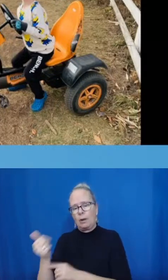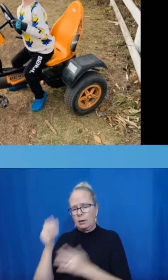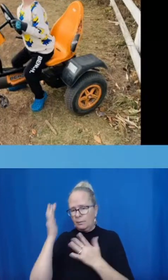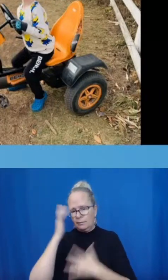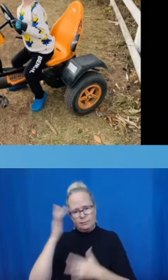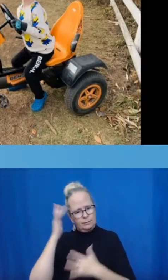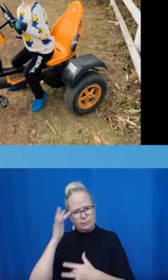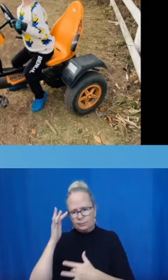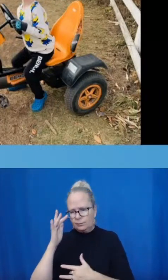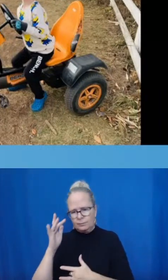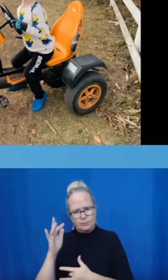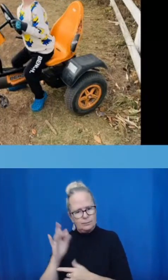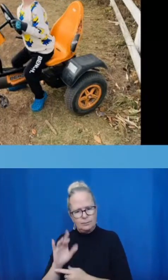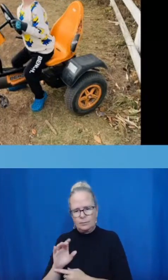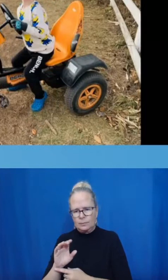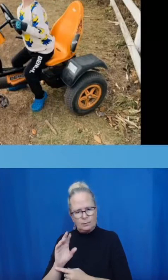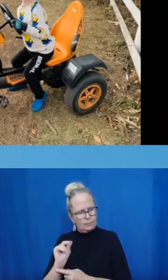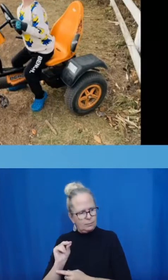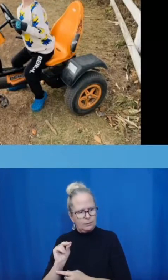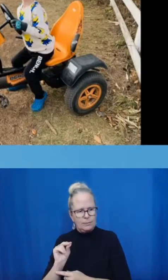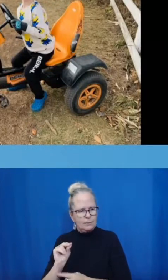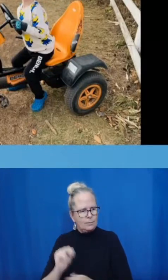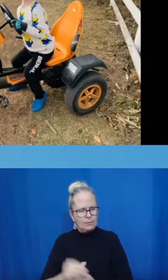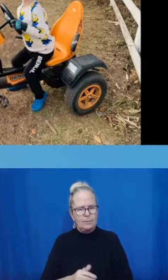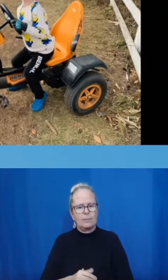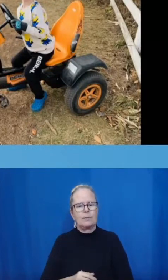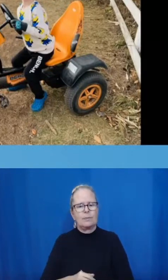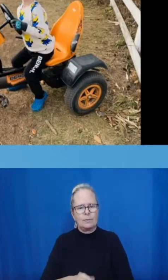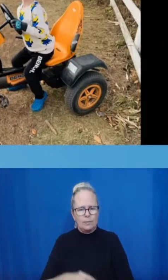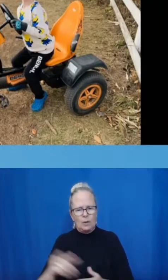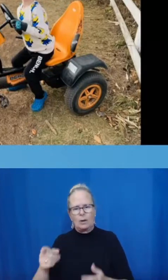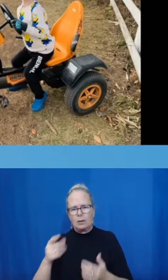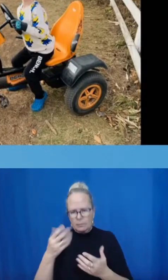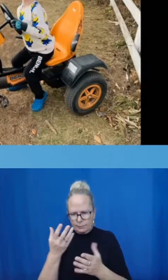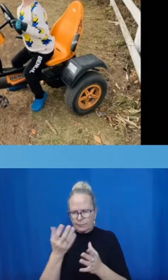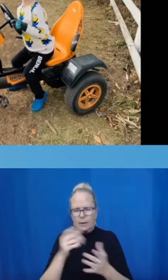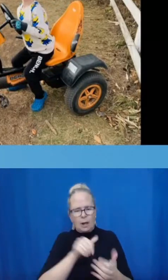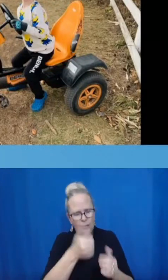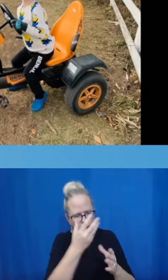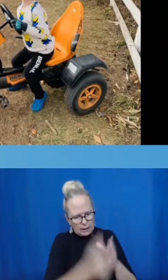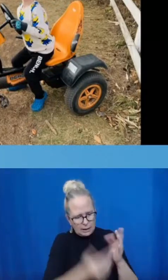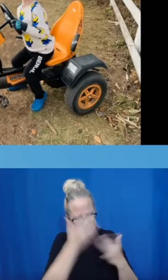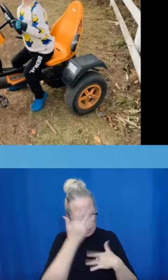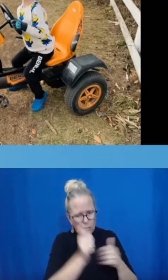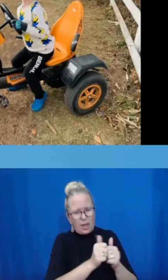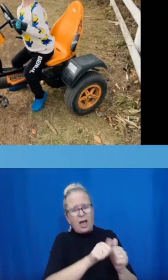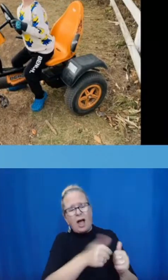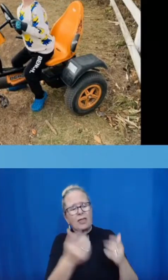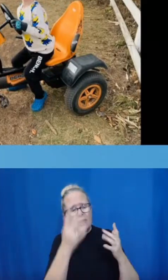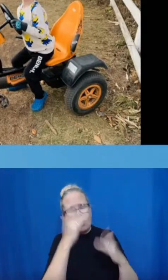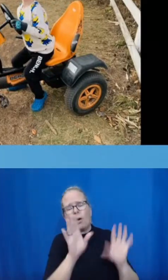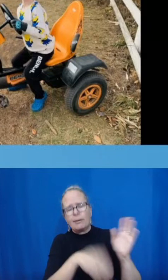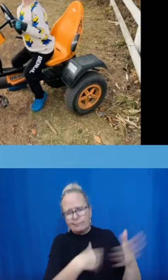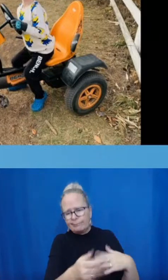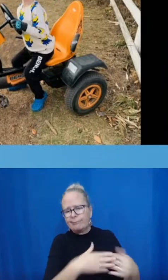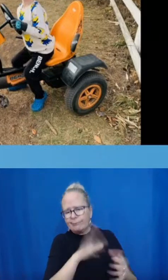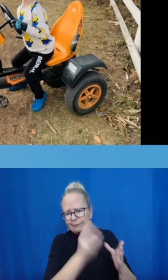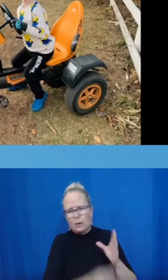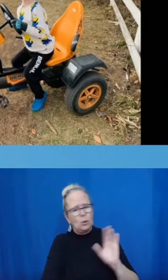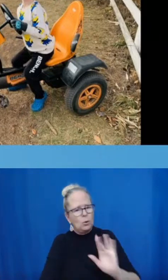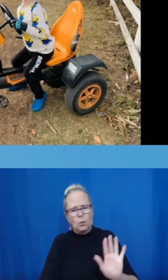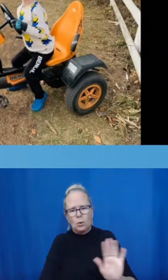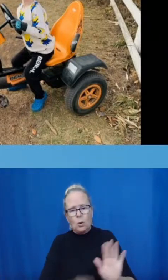COVID affected our lives? George received his transplant, his second transplant, 1 month before the world shut down. Obviously, we were